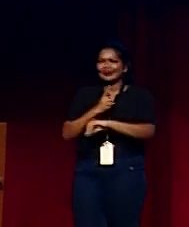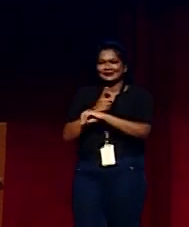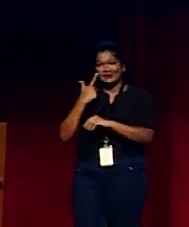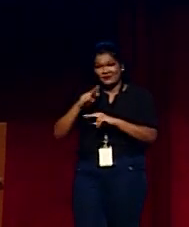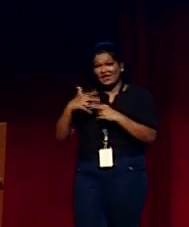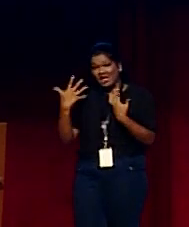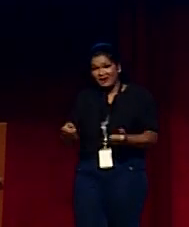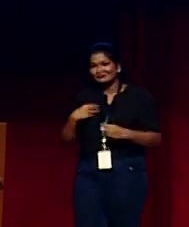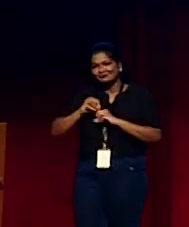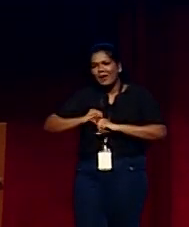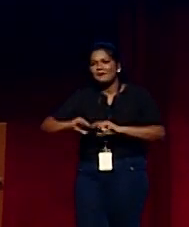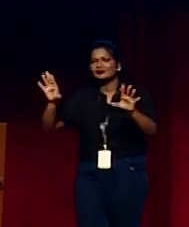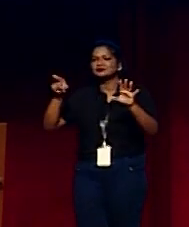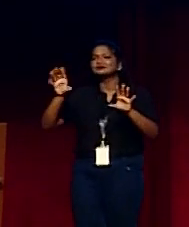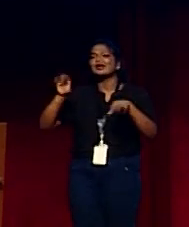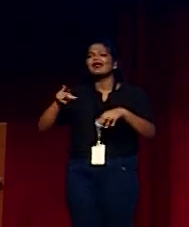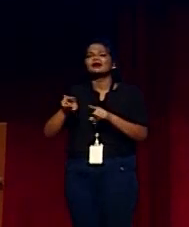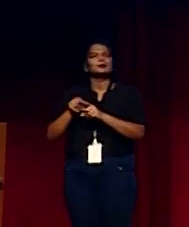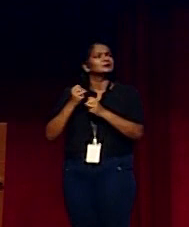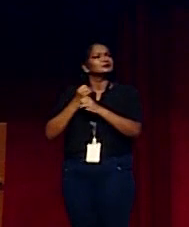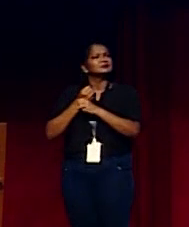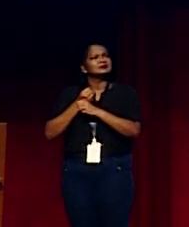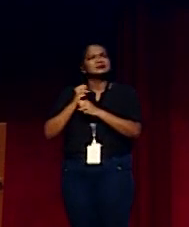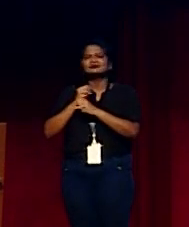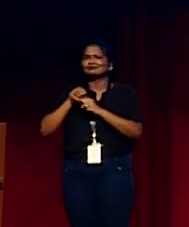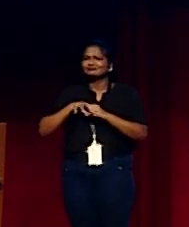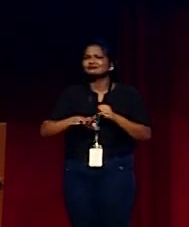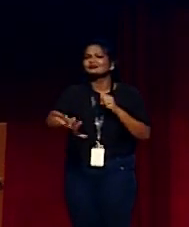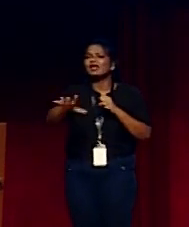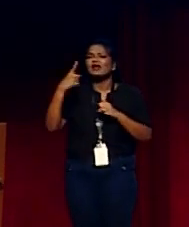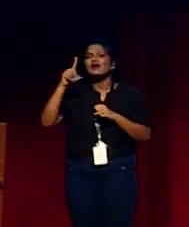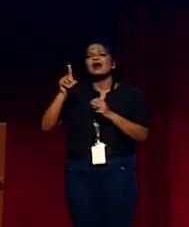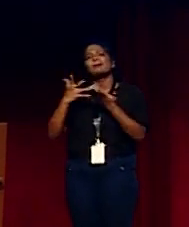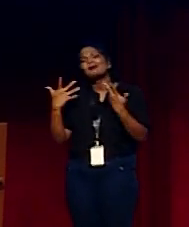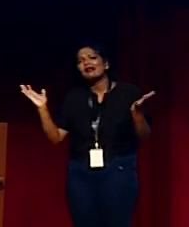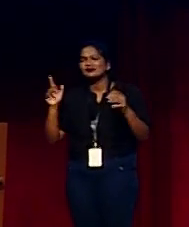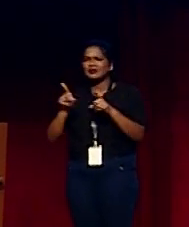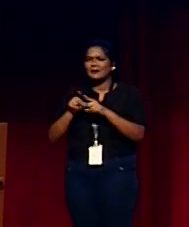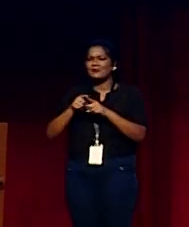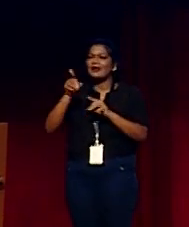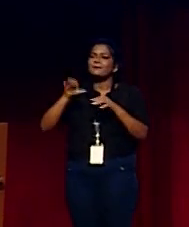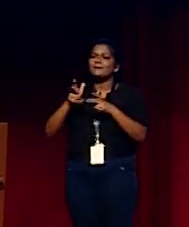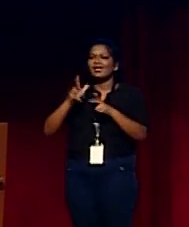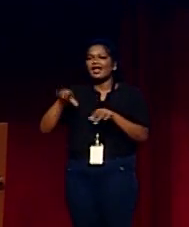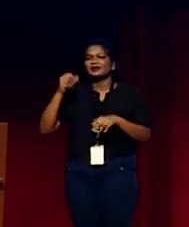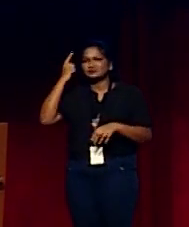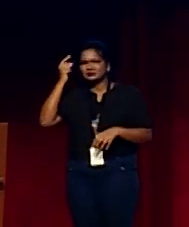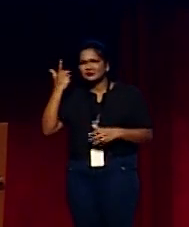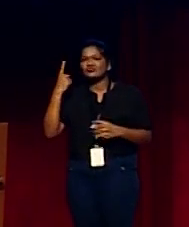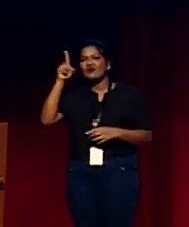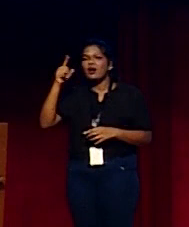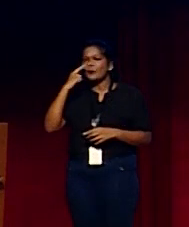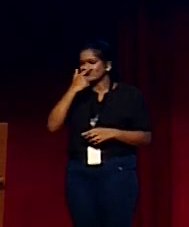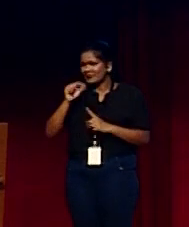sighted, but then where you can generate other alternative media directly out of it, which you can give to your visually